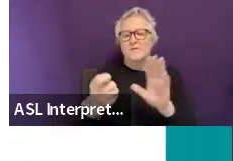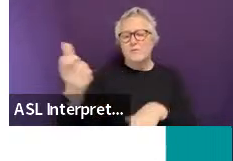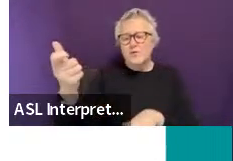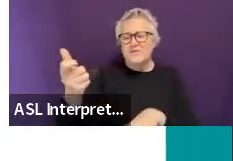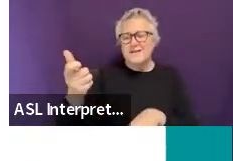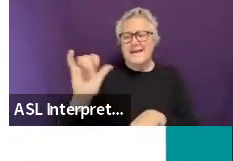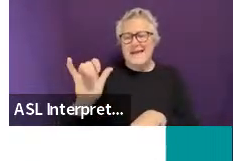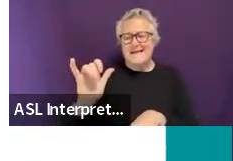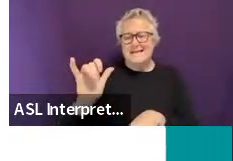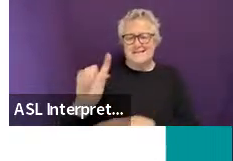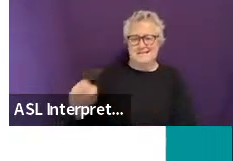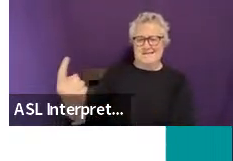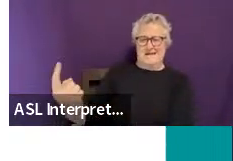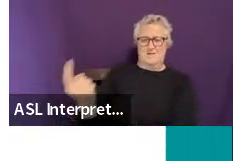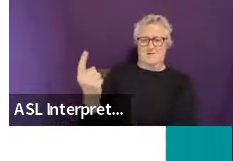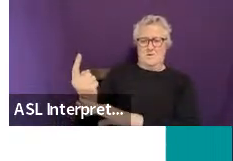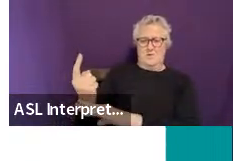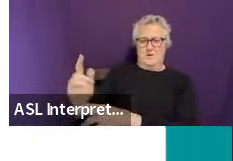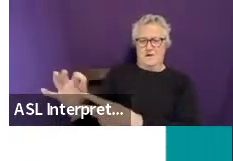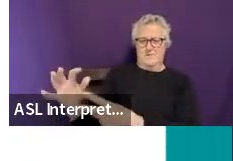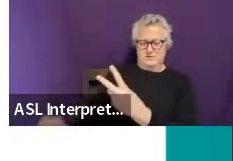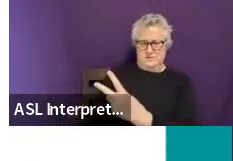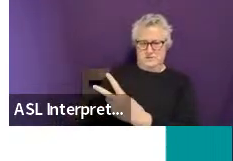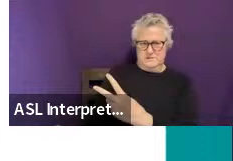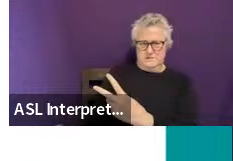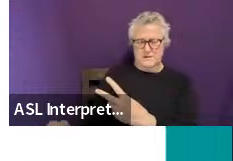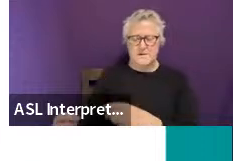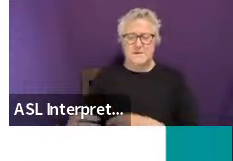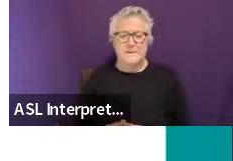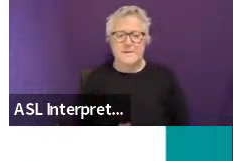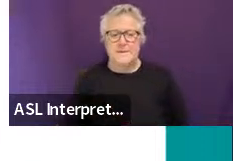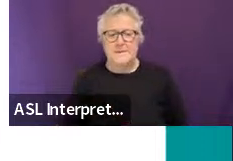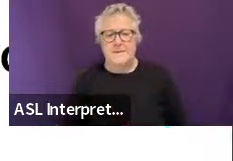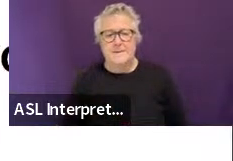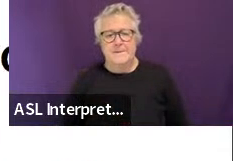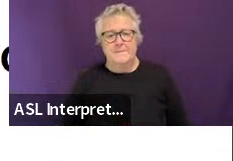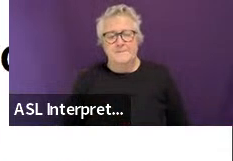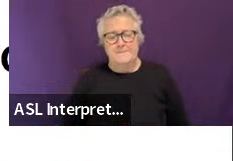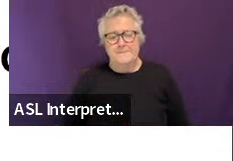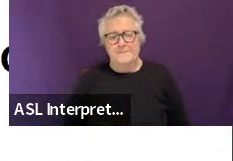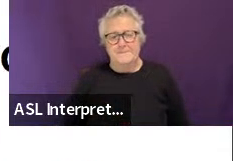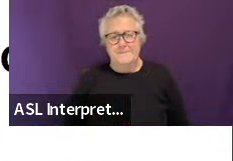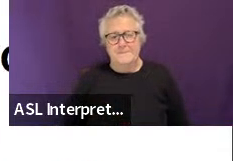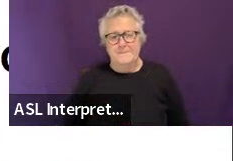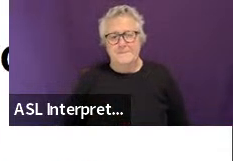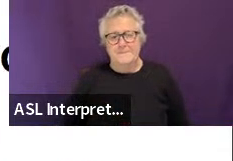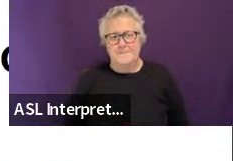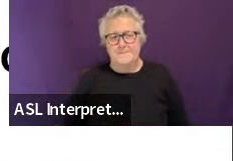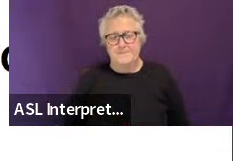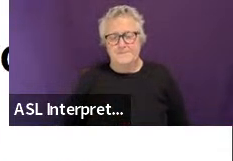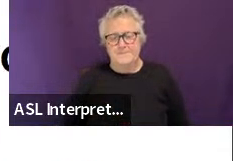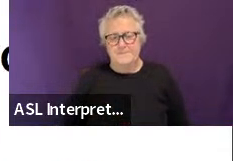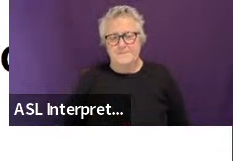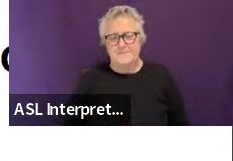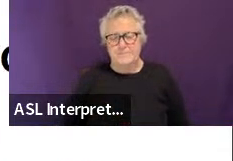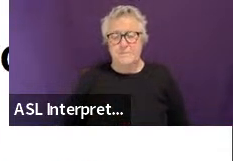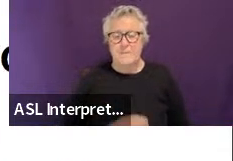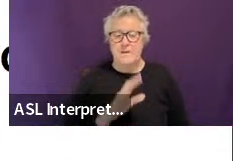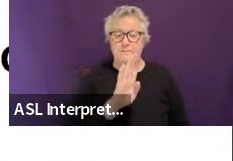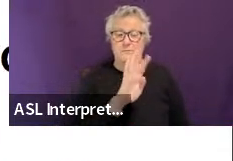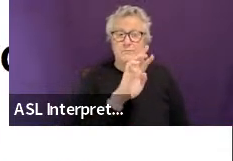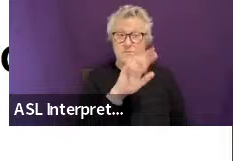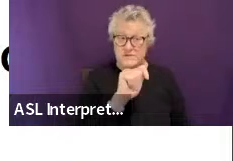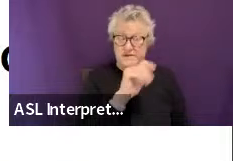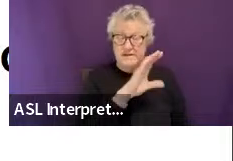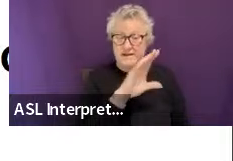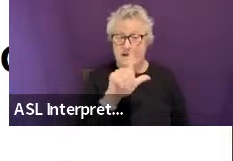option for consideration for a transit investment. Let's move on. Bus rapid transit and light rail